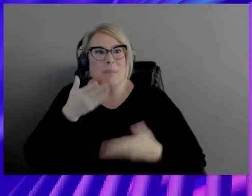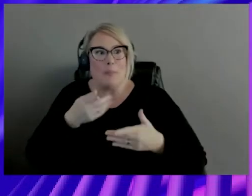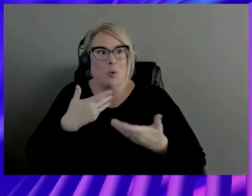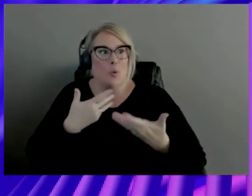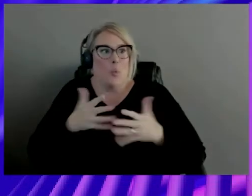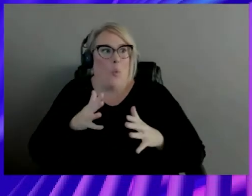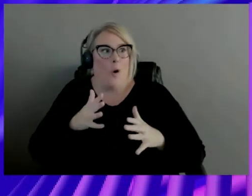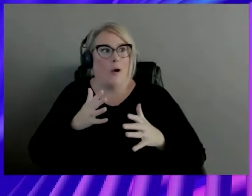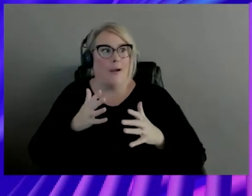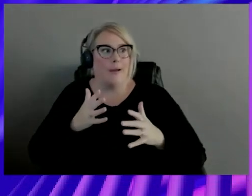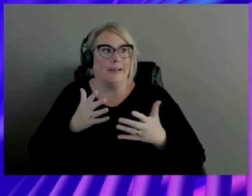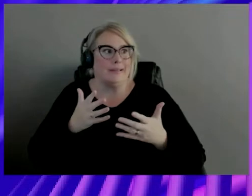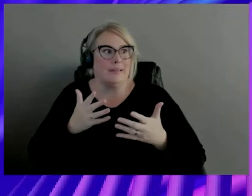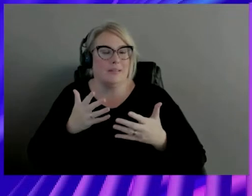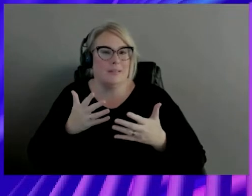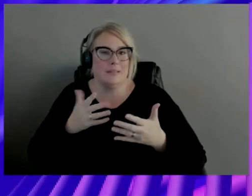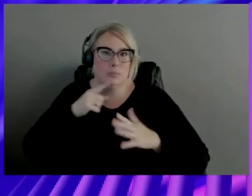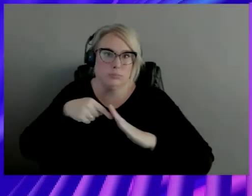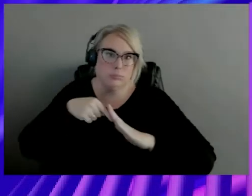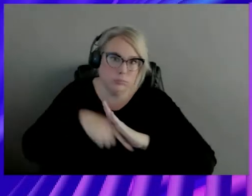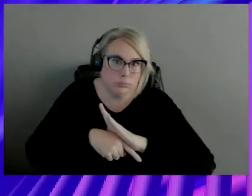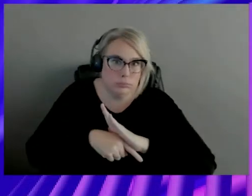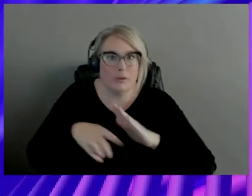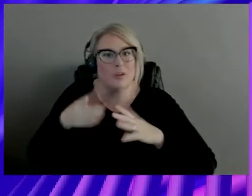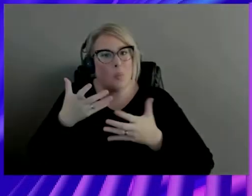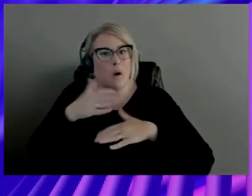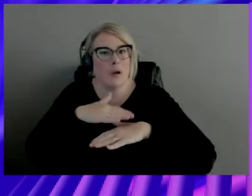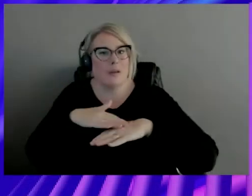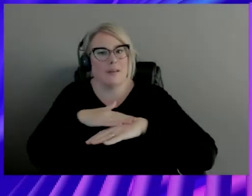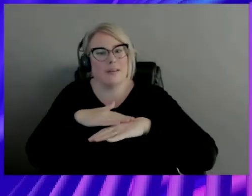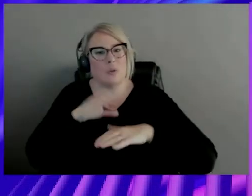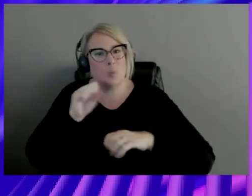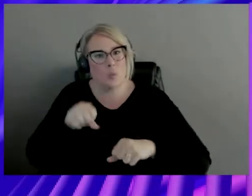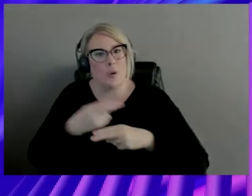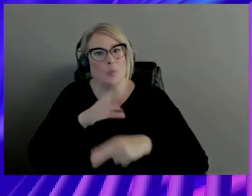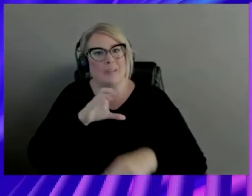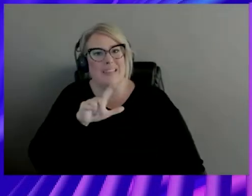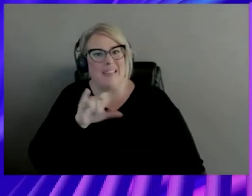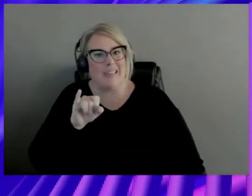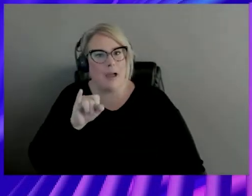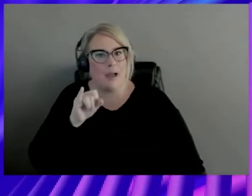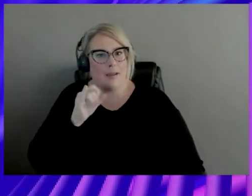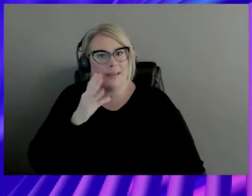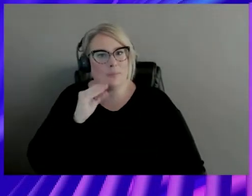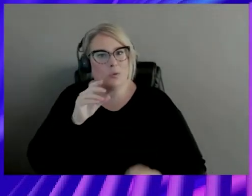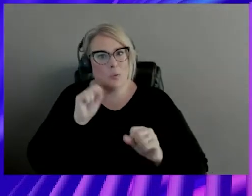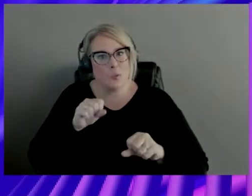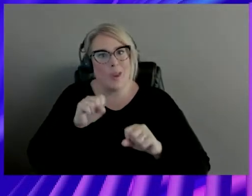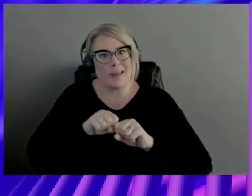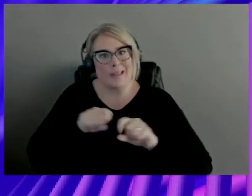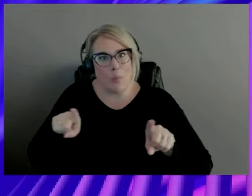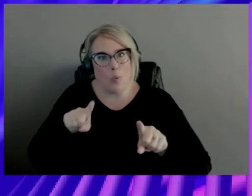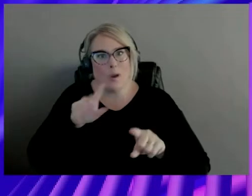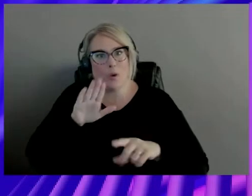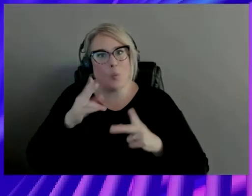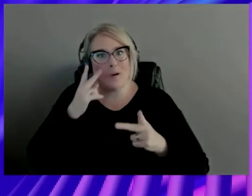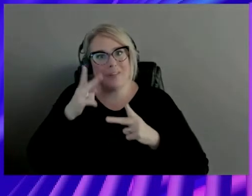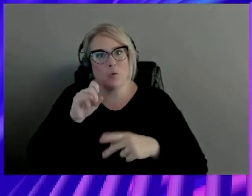Code. But here is this CLI experience. You can easily, deploy your Visual Studio Code from in there. So, and